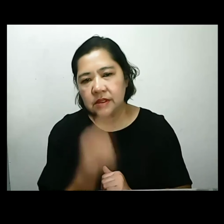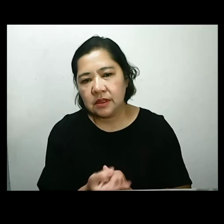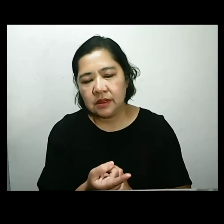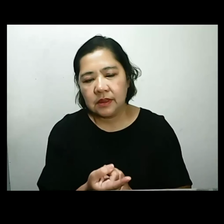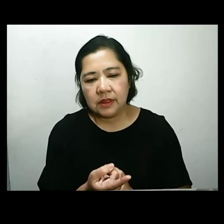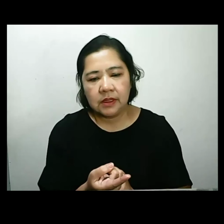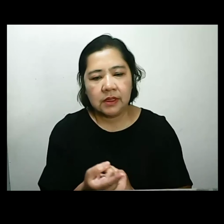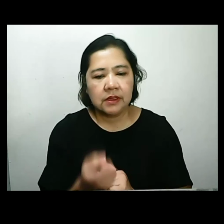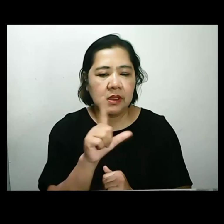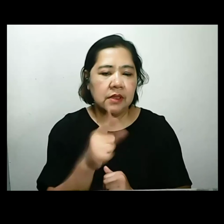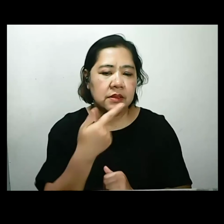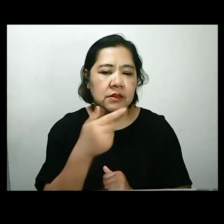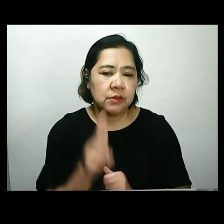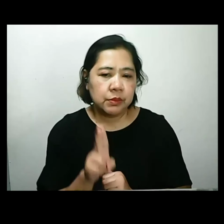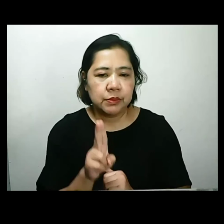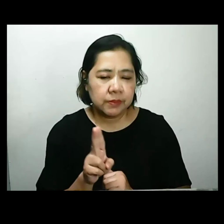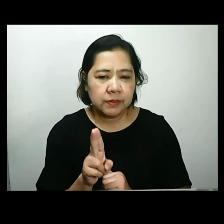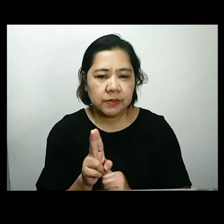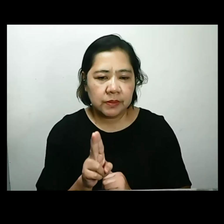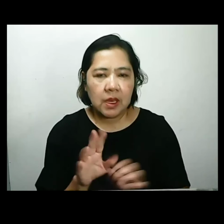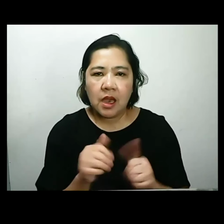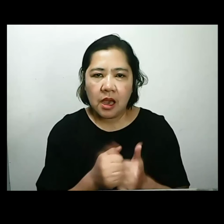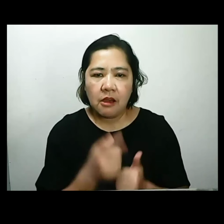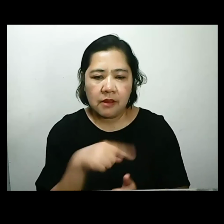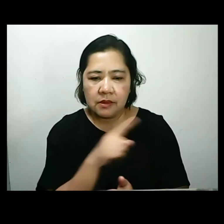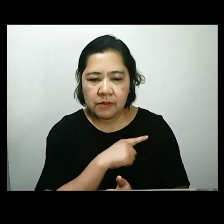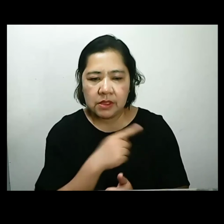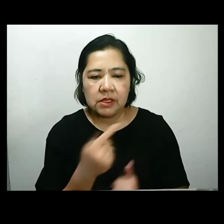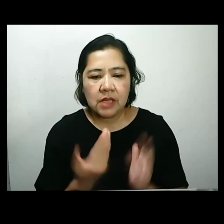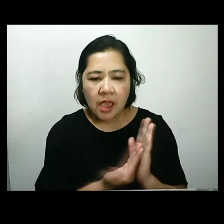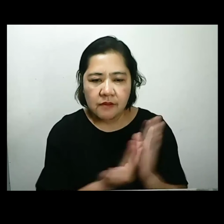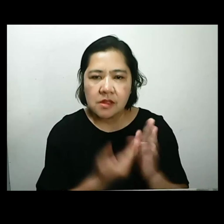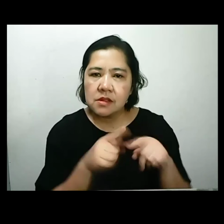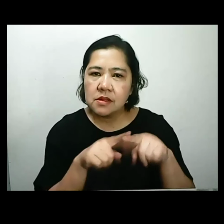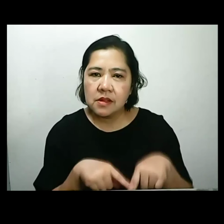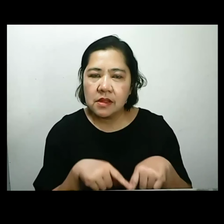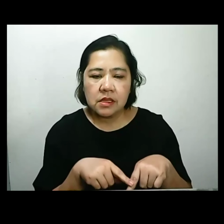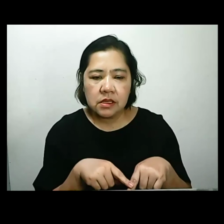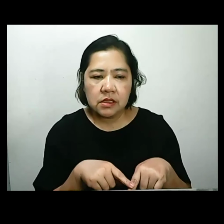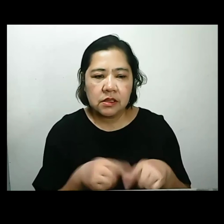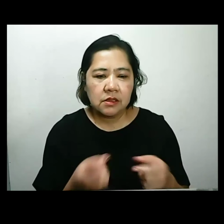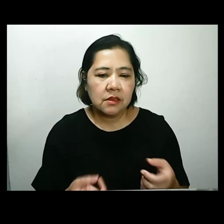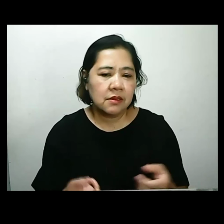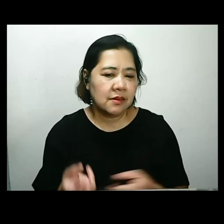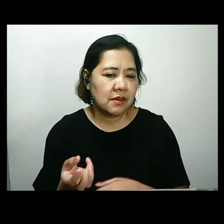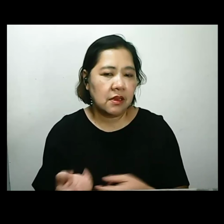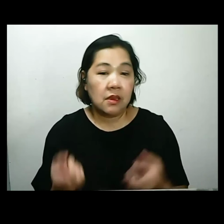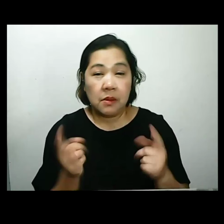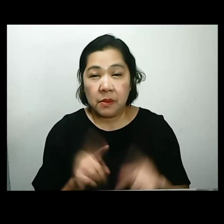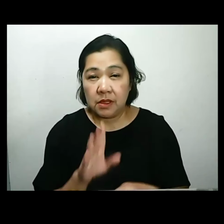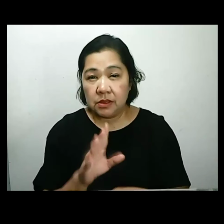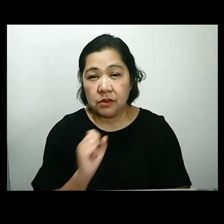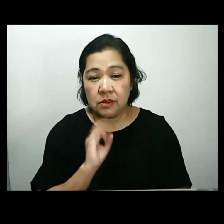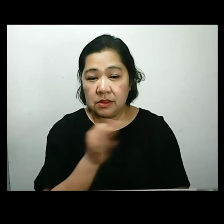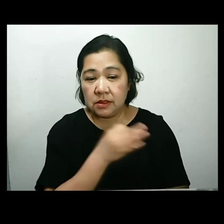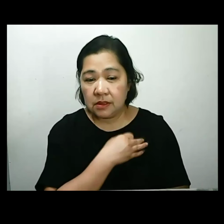the LGUs, how can we be evidence-based when your staff cannot even recognize when they see an